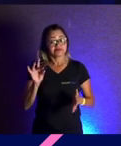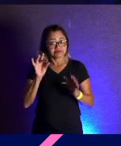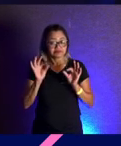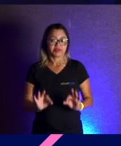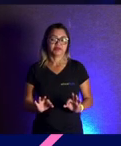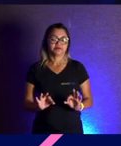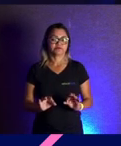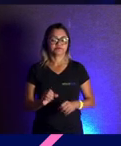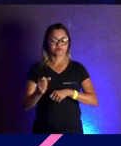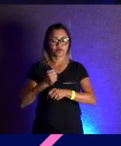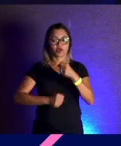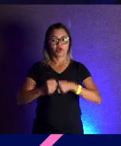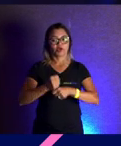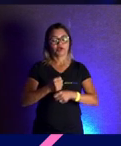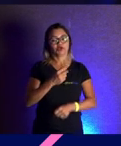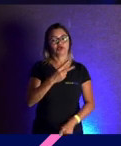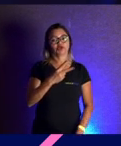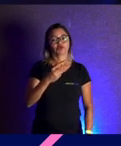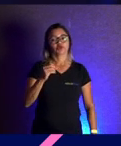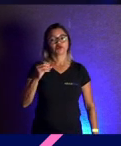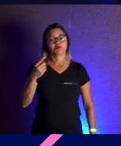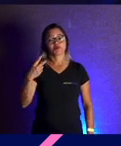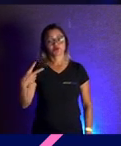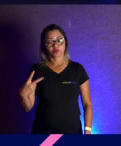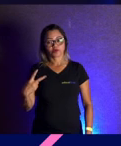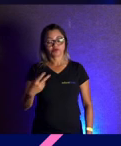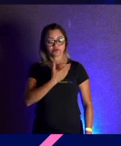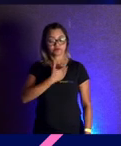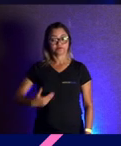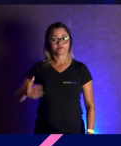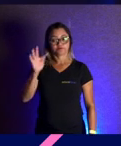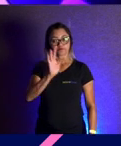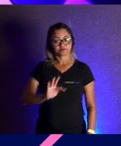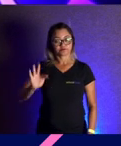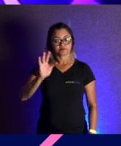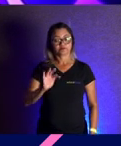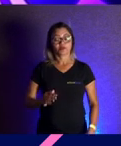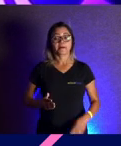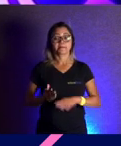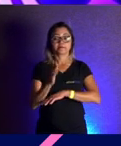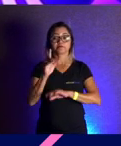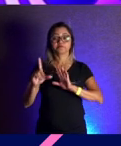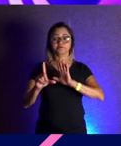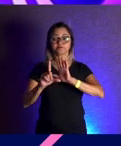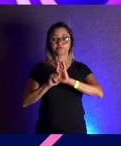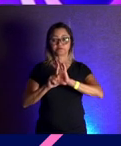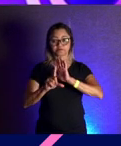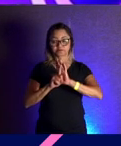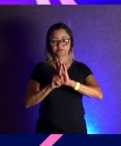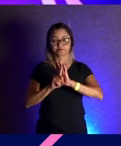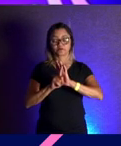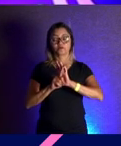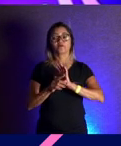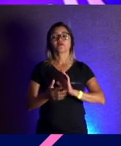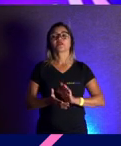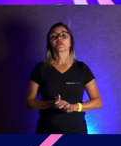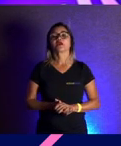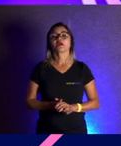2002, the federal government passed a law that said that the Bureau of Justice Statistics of the U.S. Department of Justice would